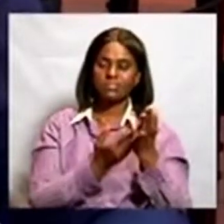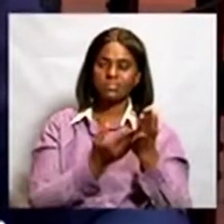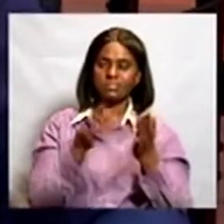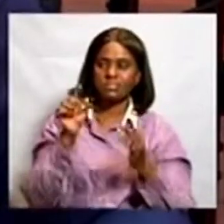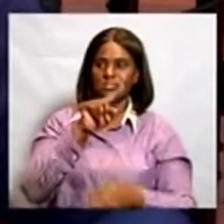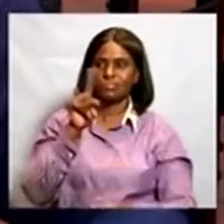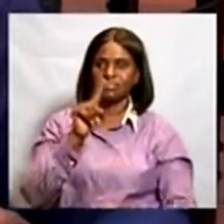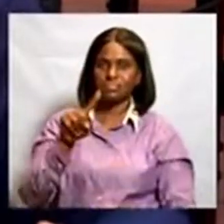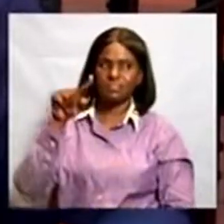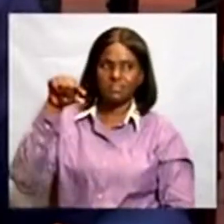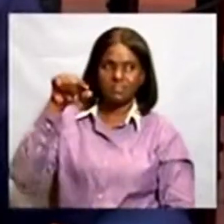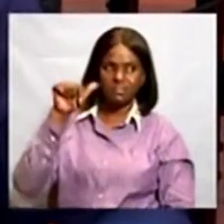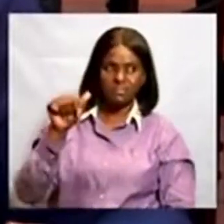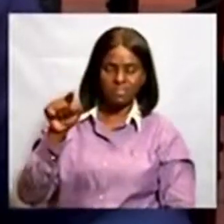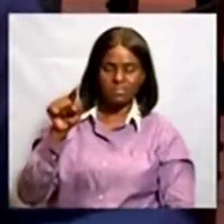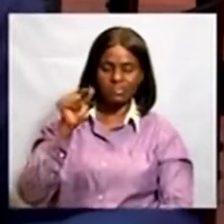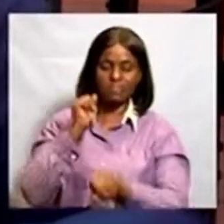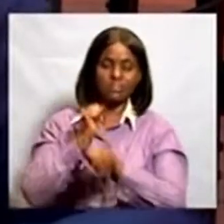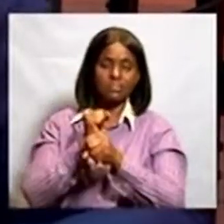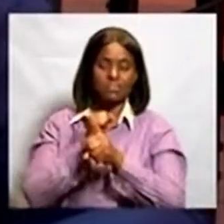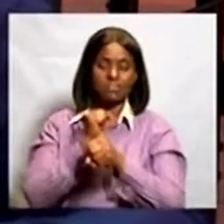ZACWA has been in operation